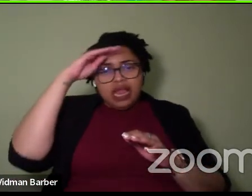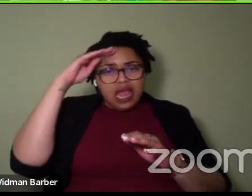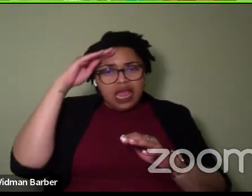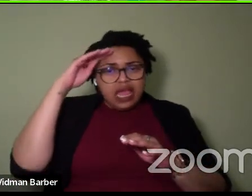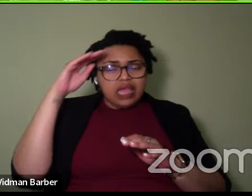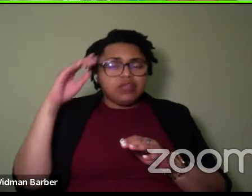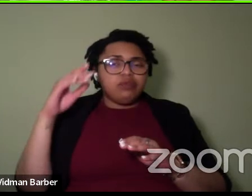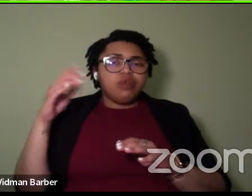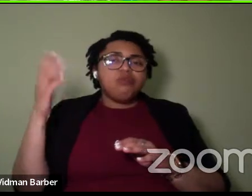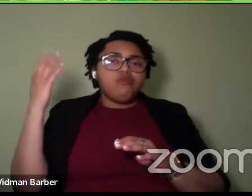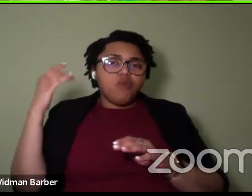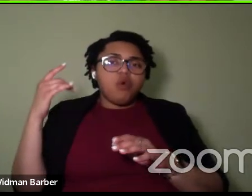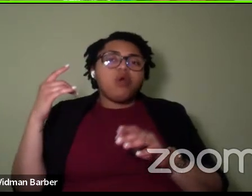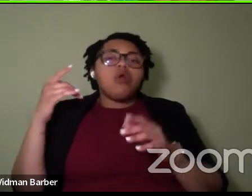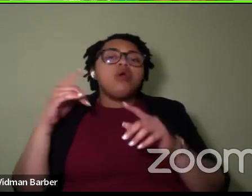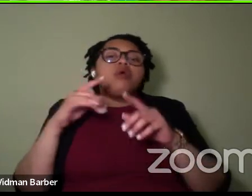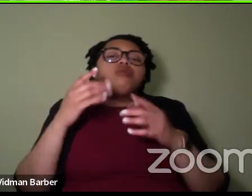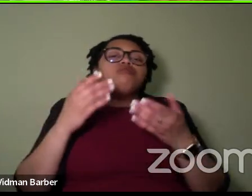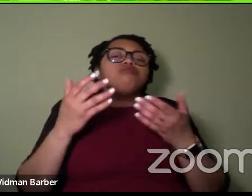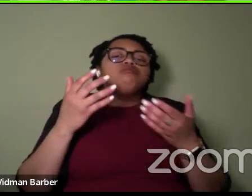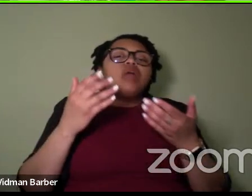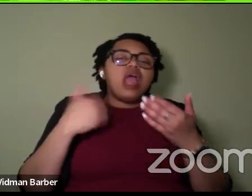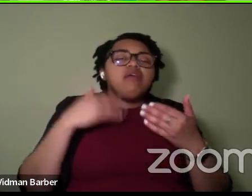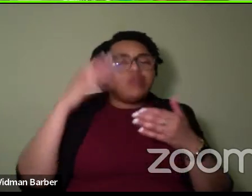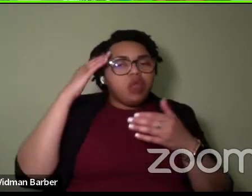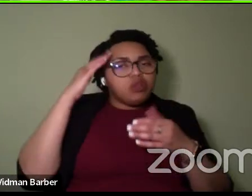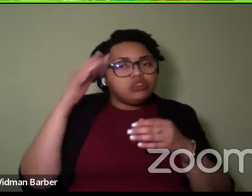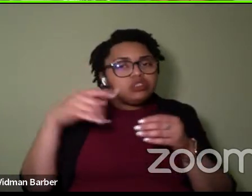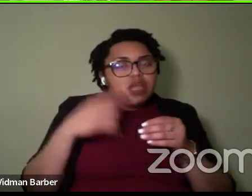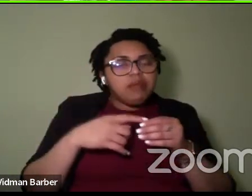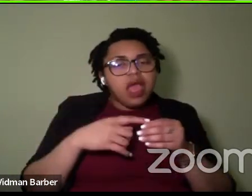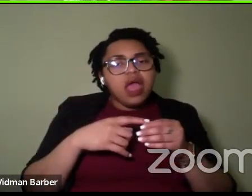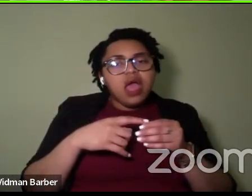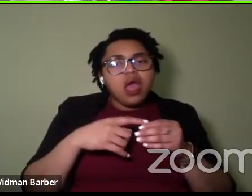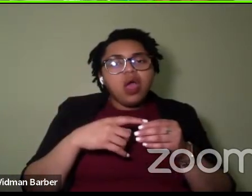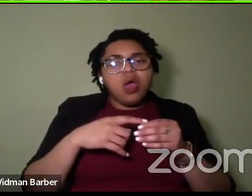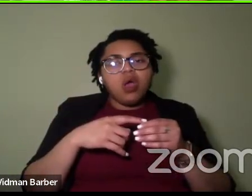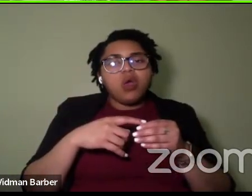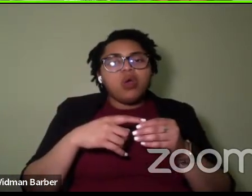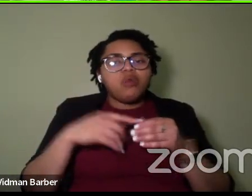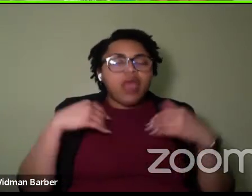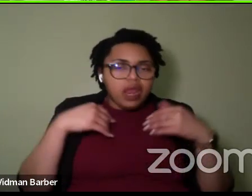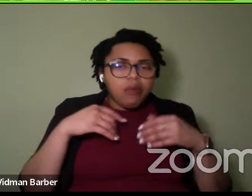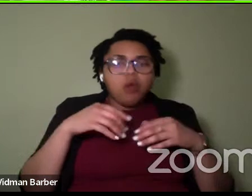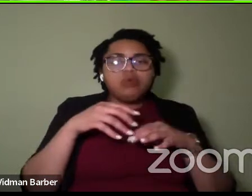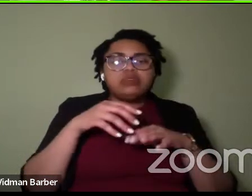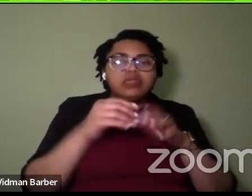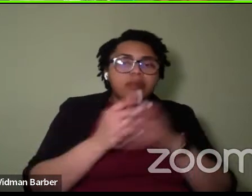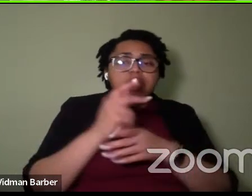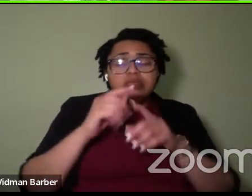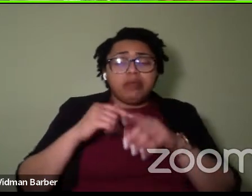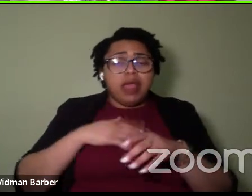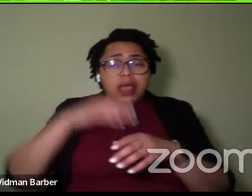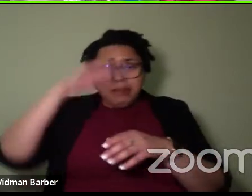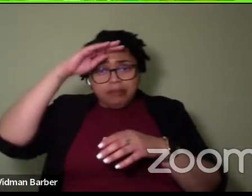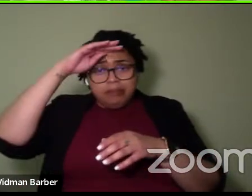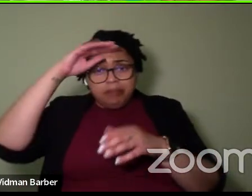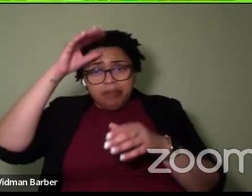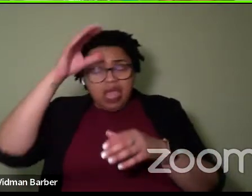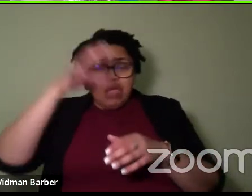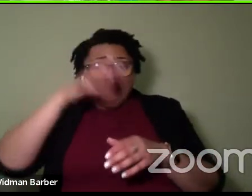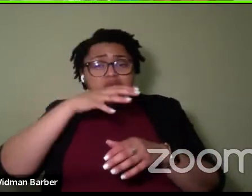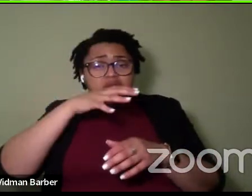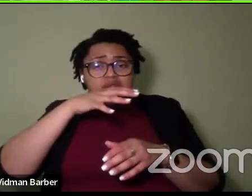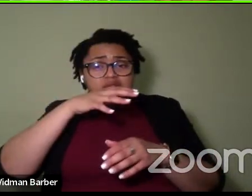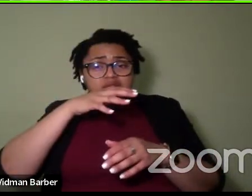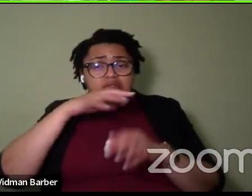that have the knowledges of our animals. My parents now live in the South, right? And there is like a lot of our Black relatives who know more about the